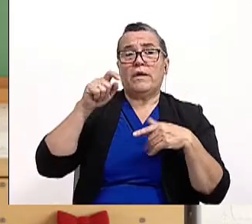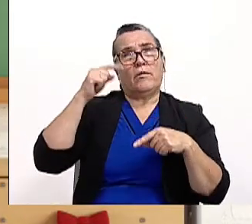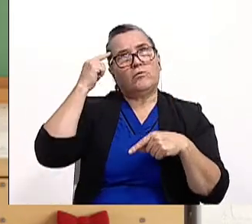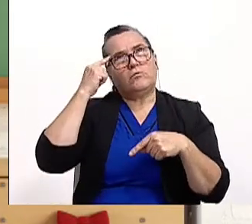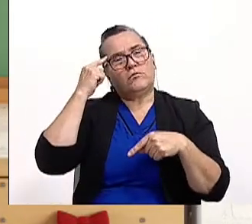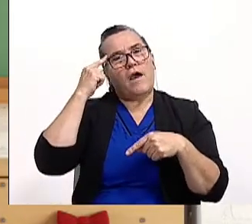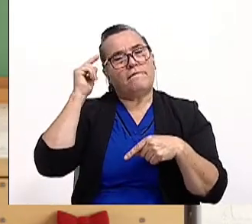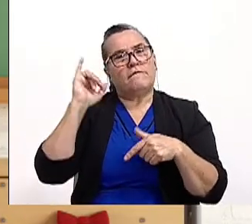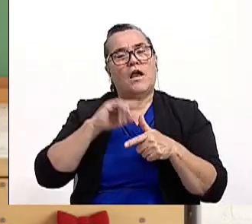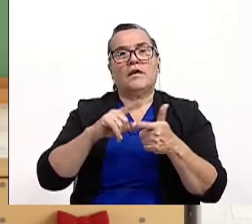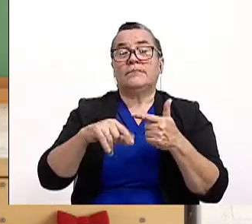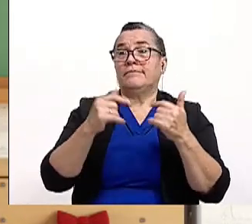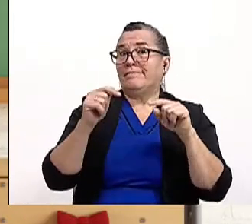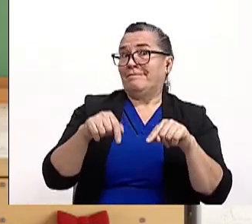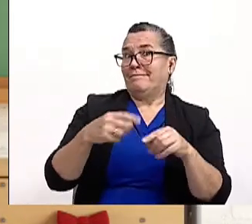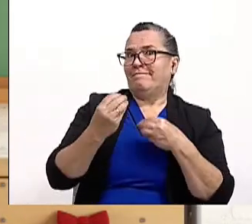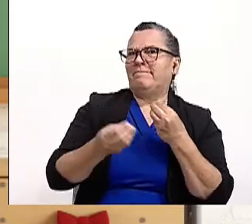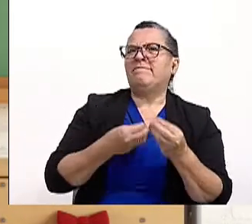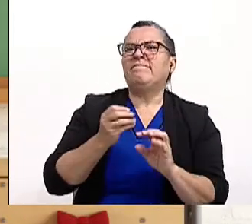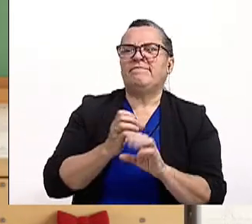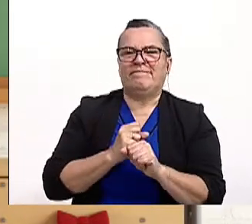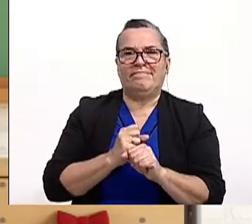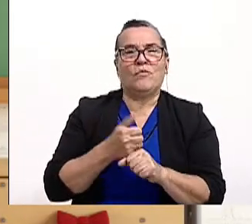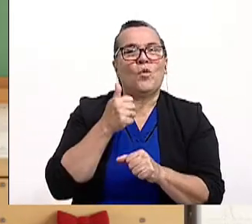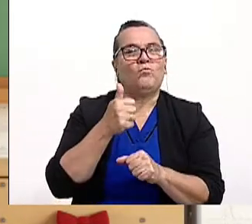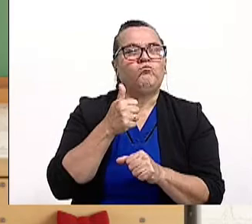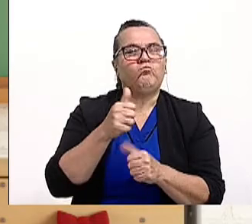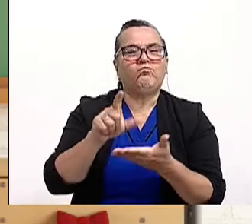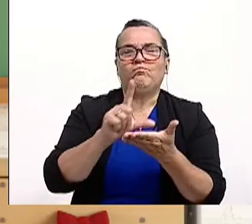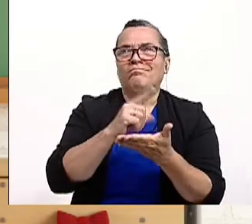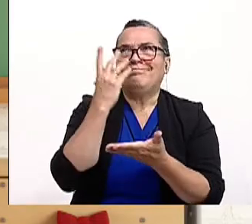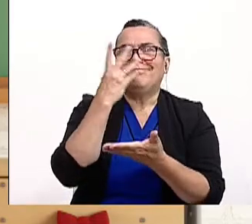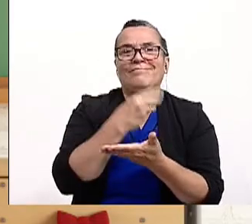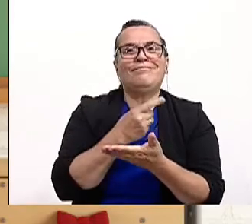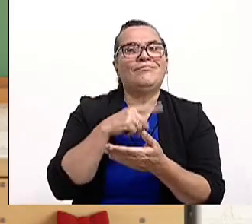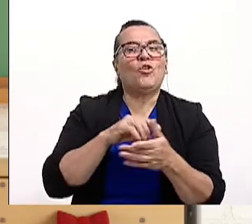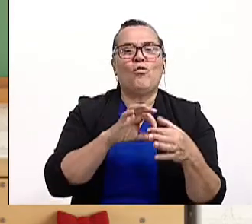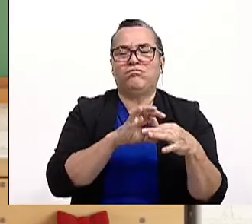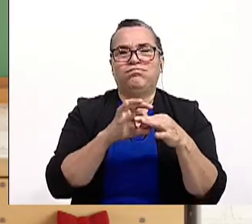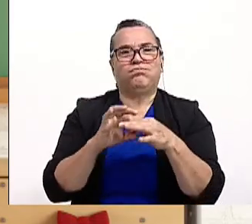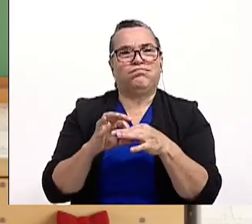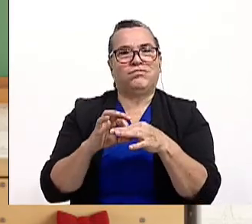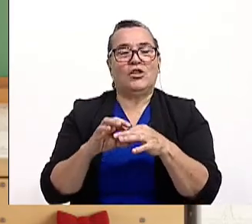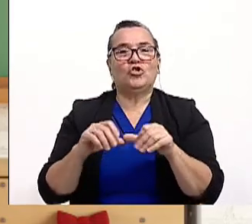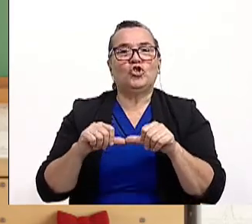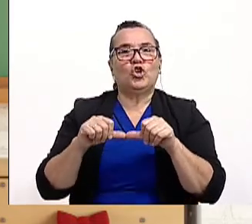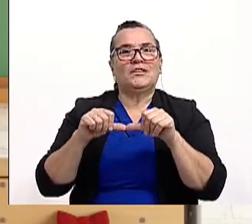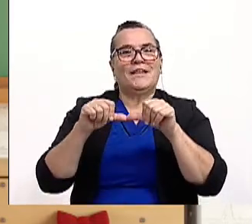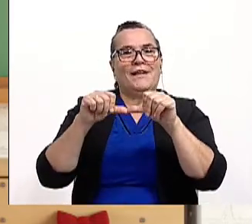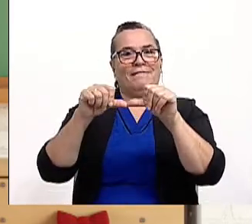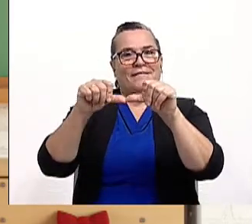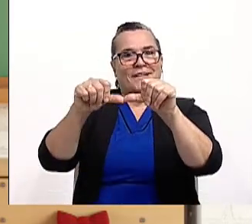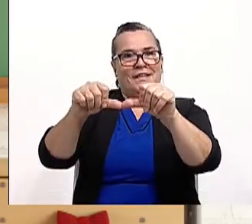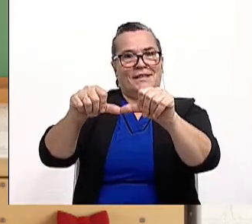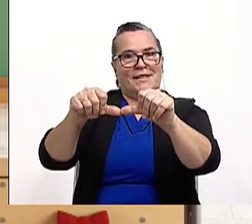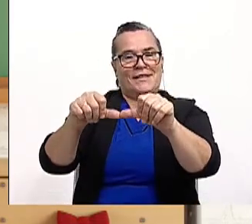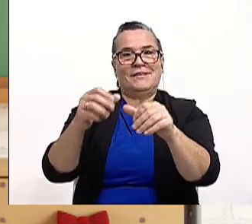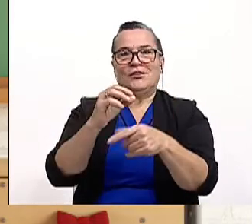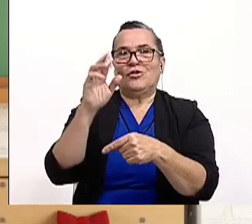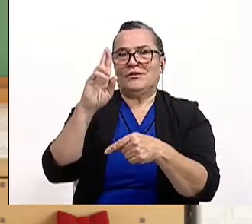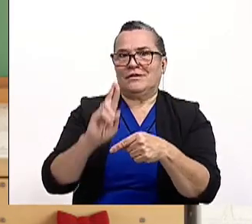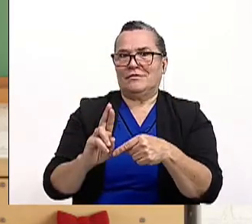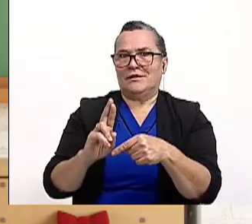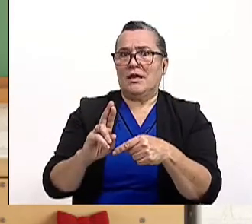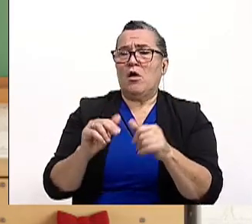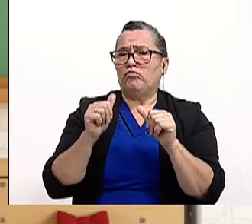right? Well, today we're going to have a very nice lesson about sustainability in Costa Rica.